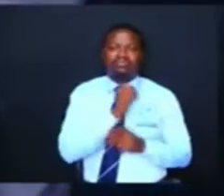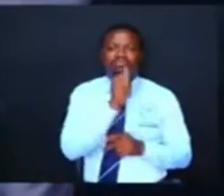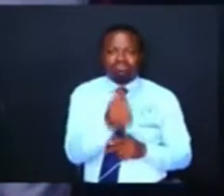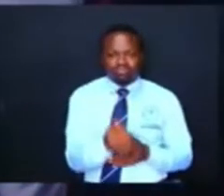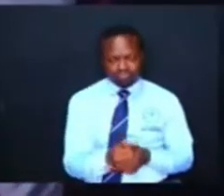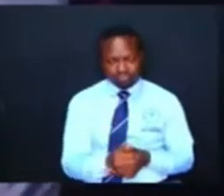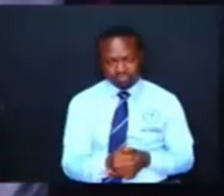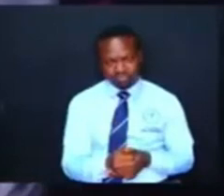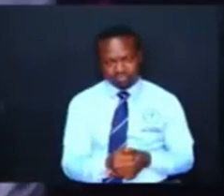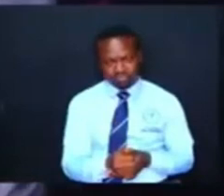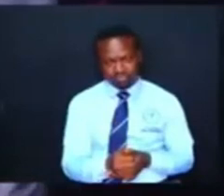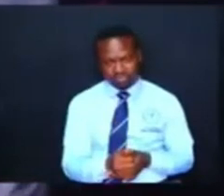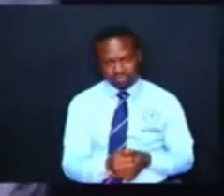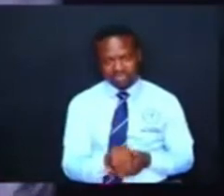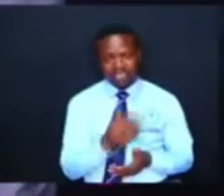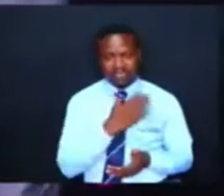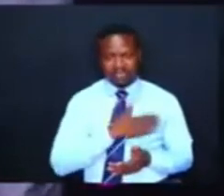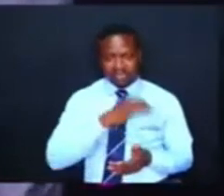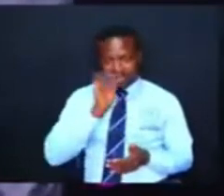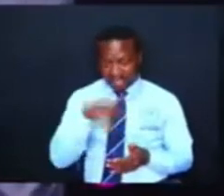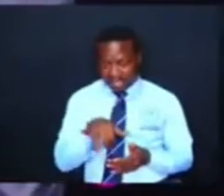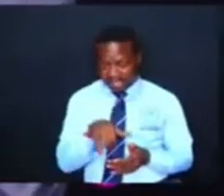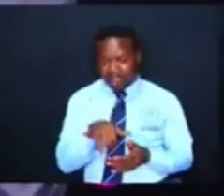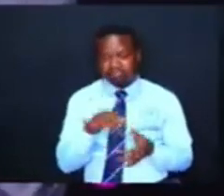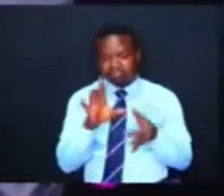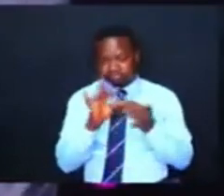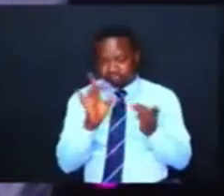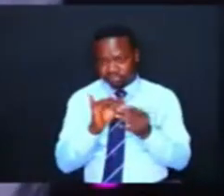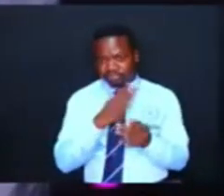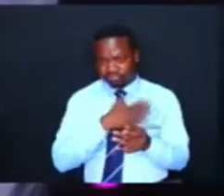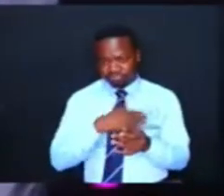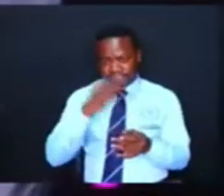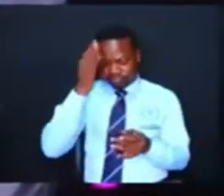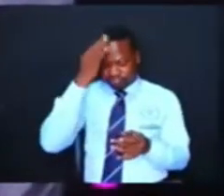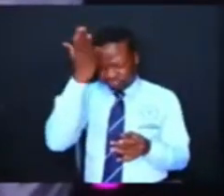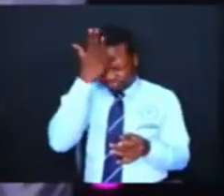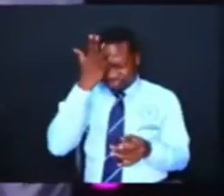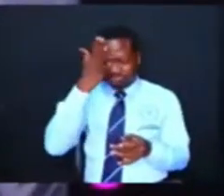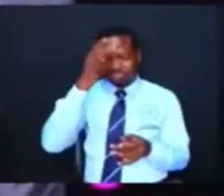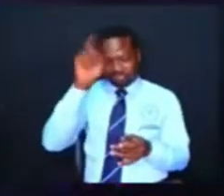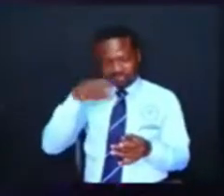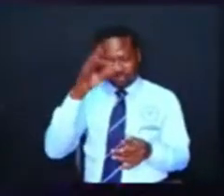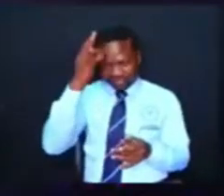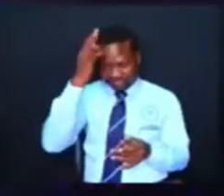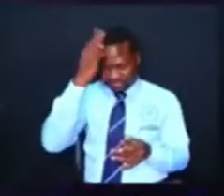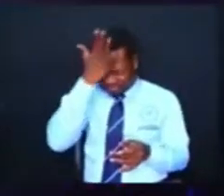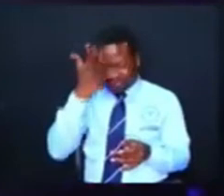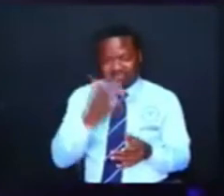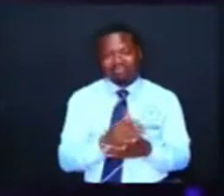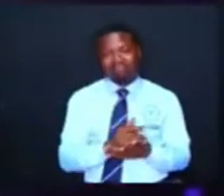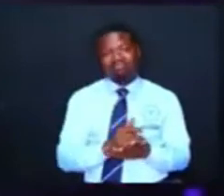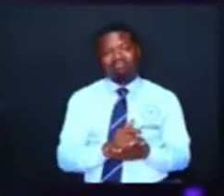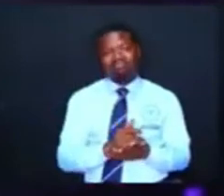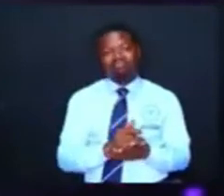Please take this one into your spirit. We bo modin afa si ohuhum. Hold your